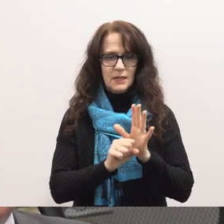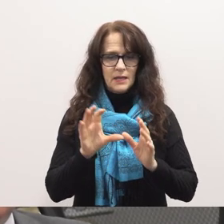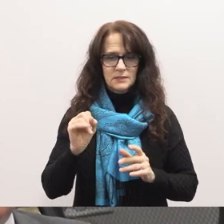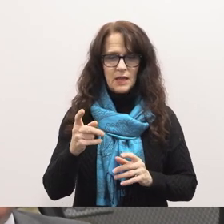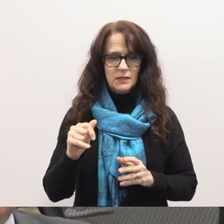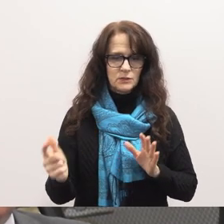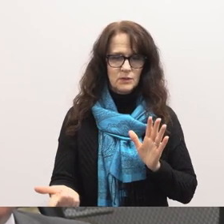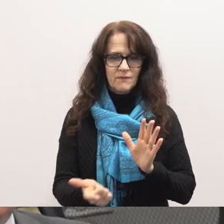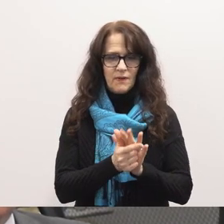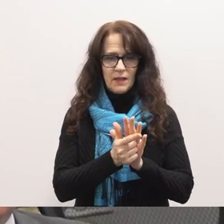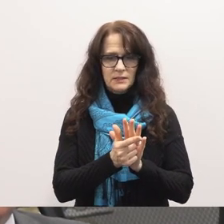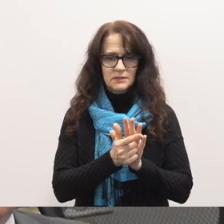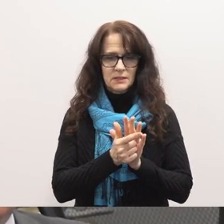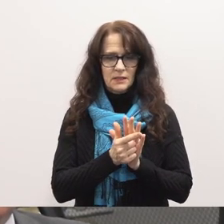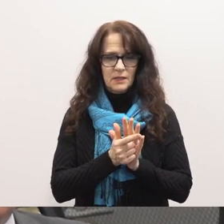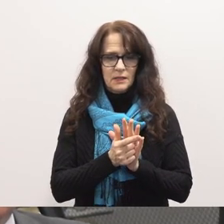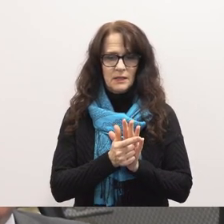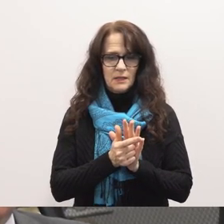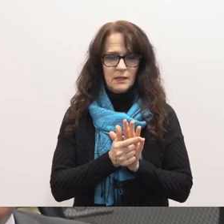that it violates.